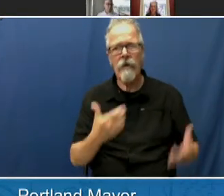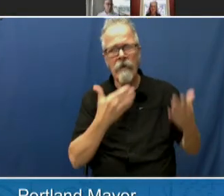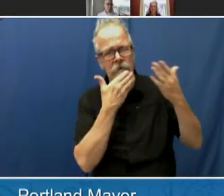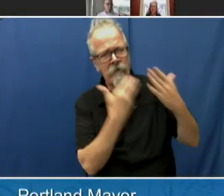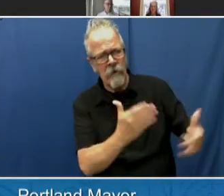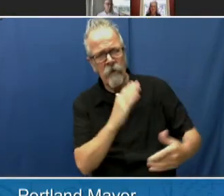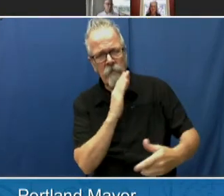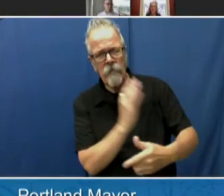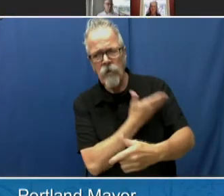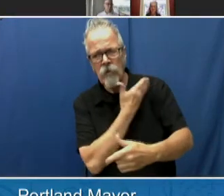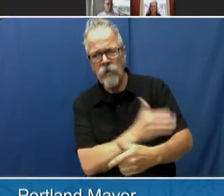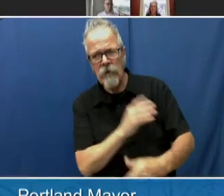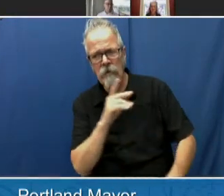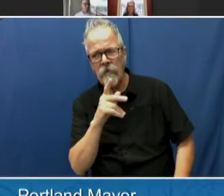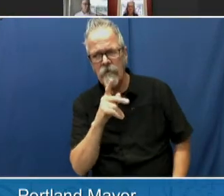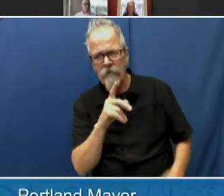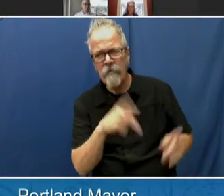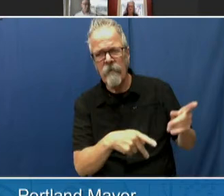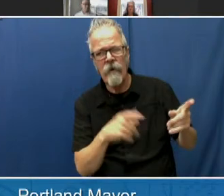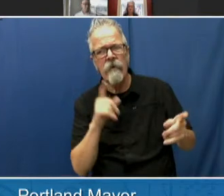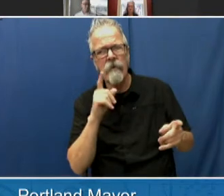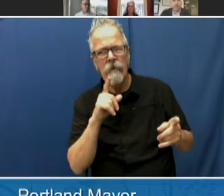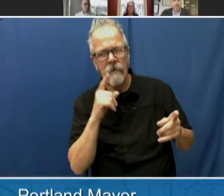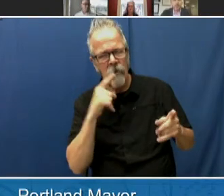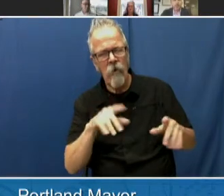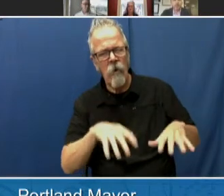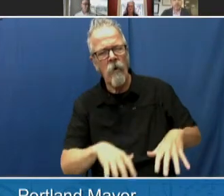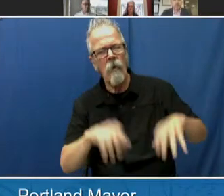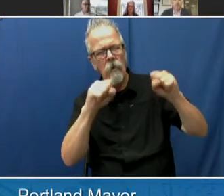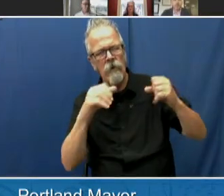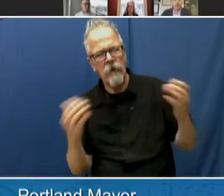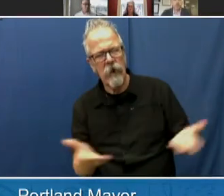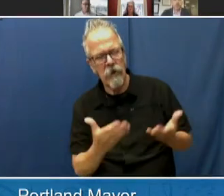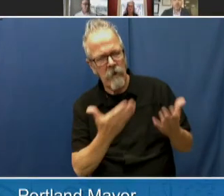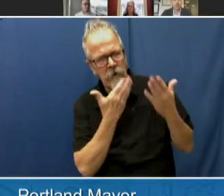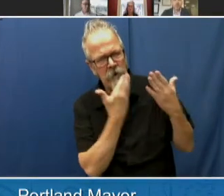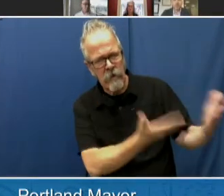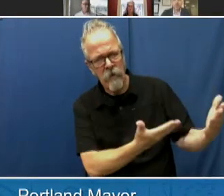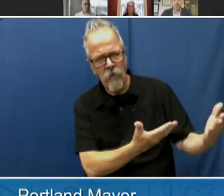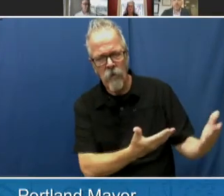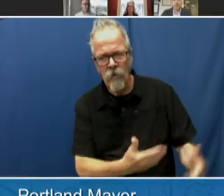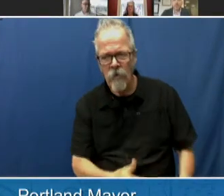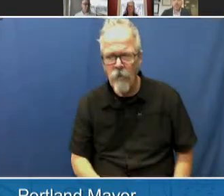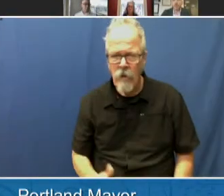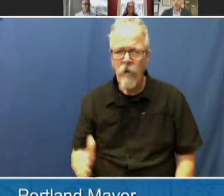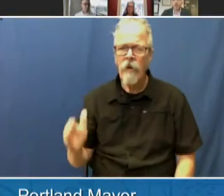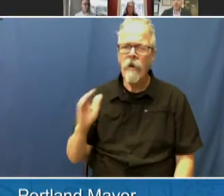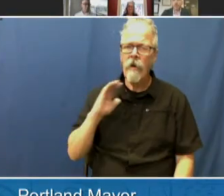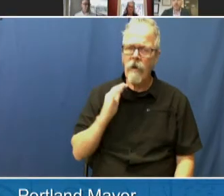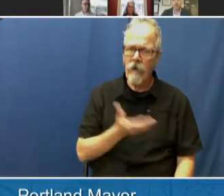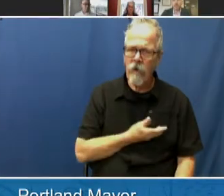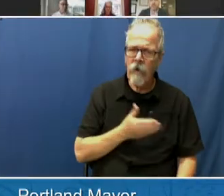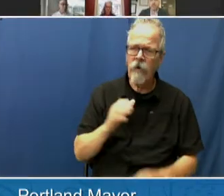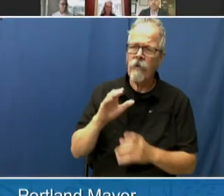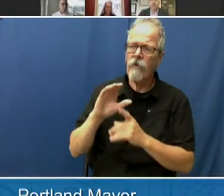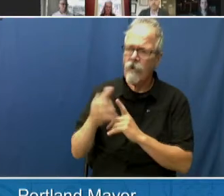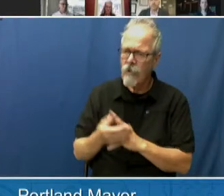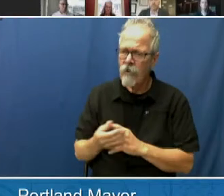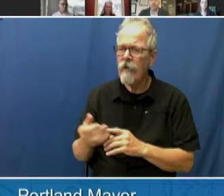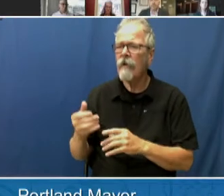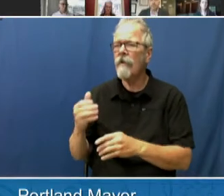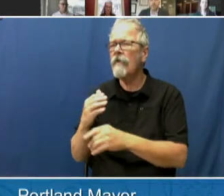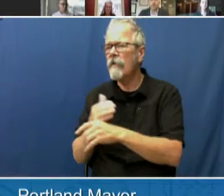their hosting us as well. Our beloved cultural institutions and venues, our musicians and our artists,